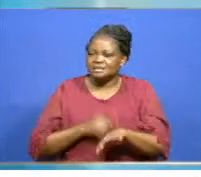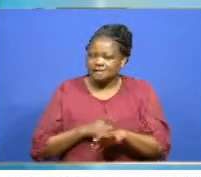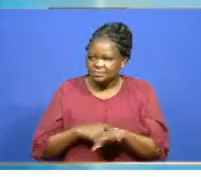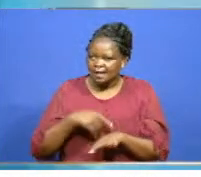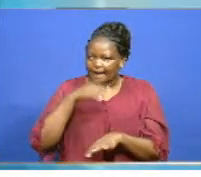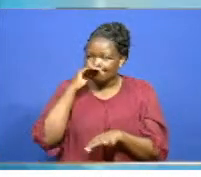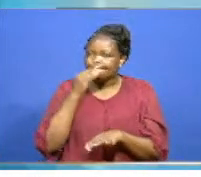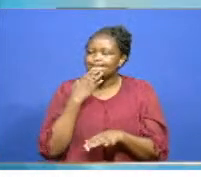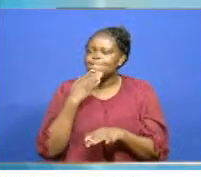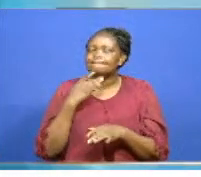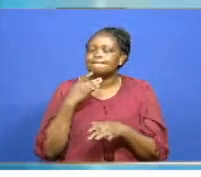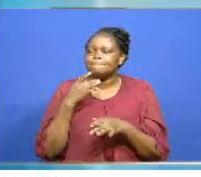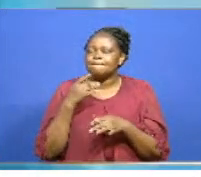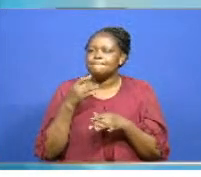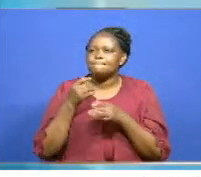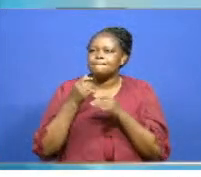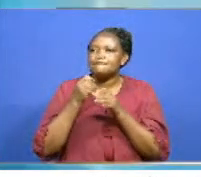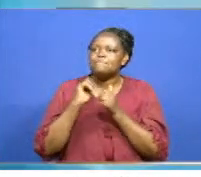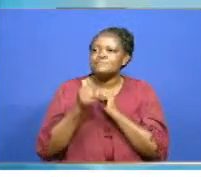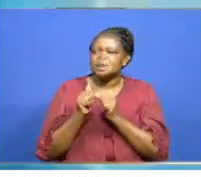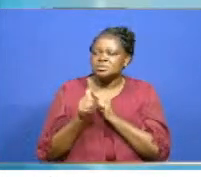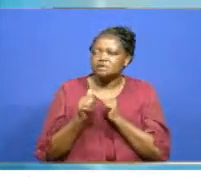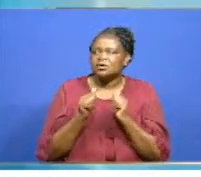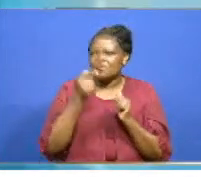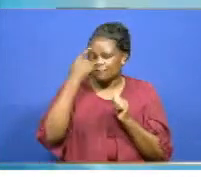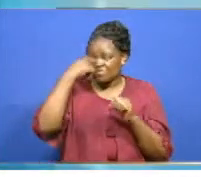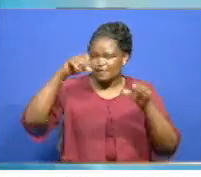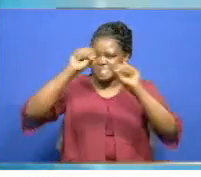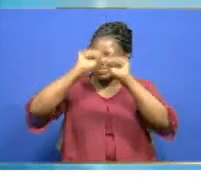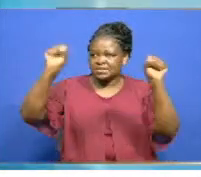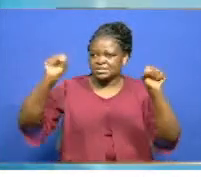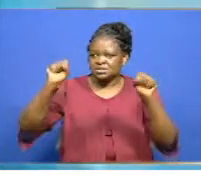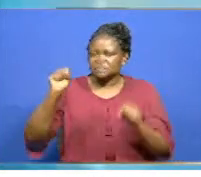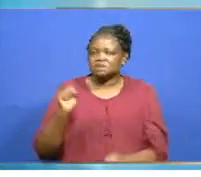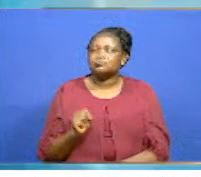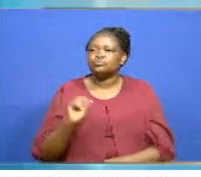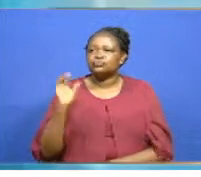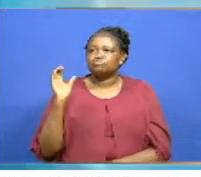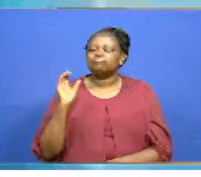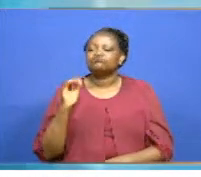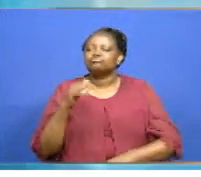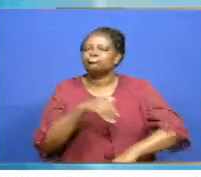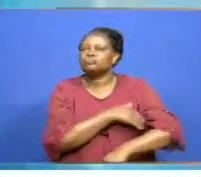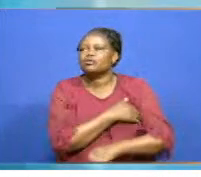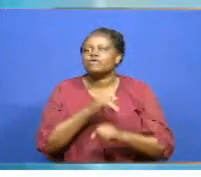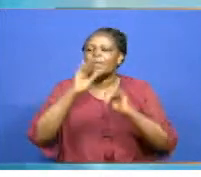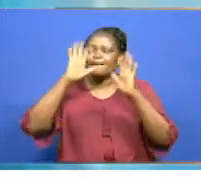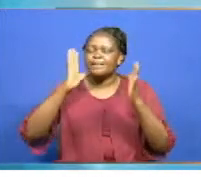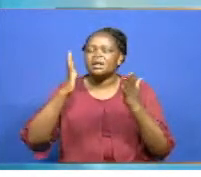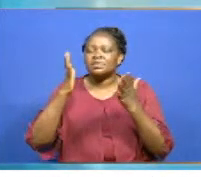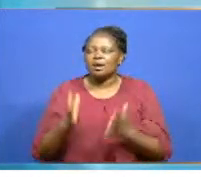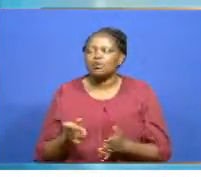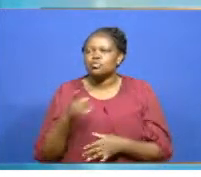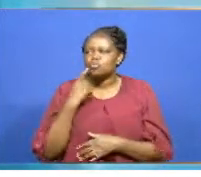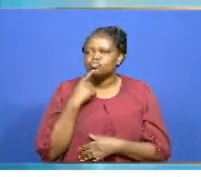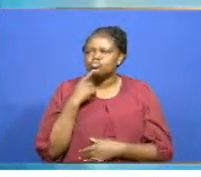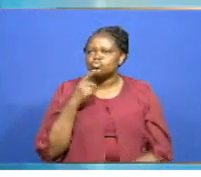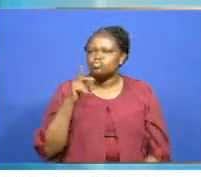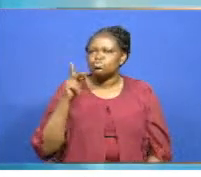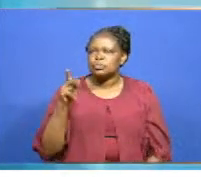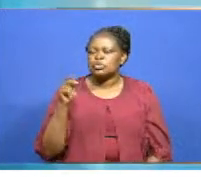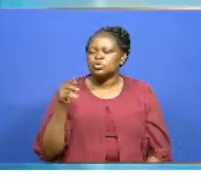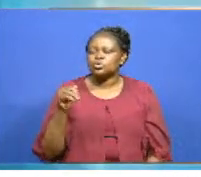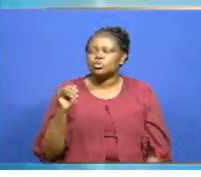for presidency, his chief campaigner legally was Muhisa Kitui, and he delivered